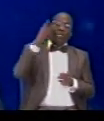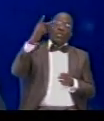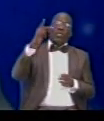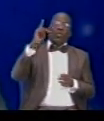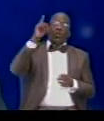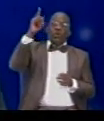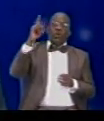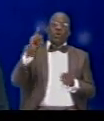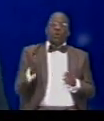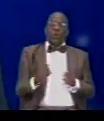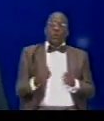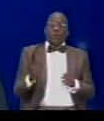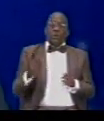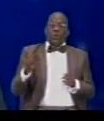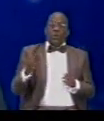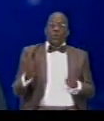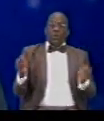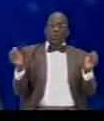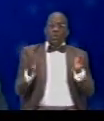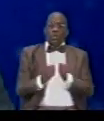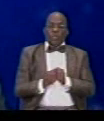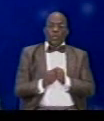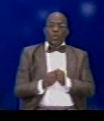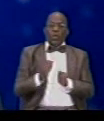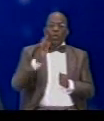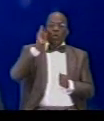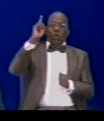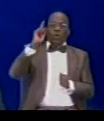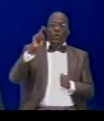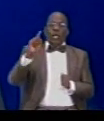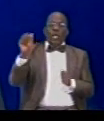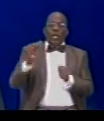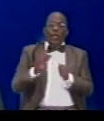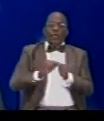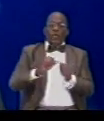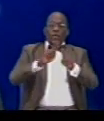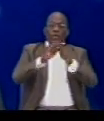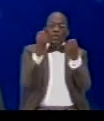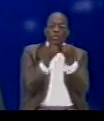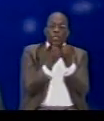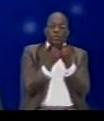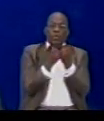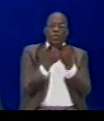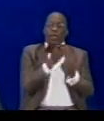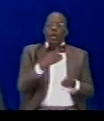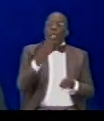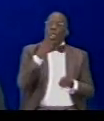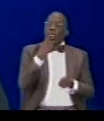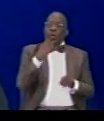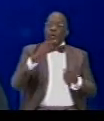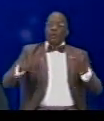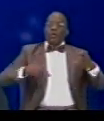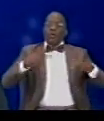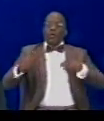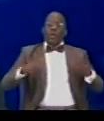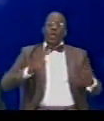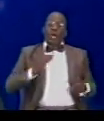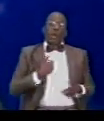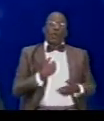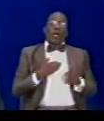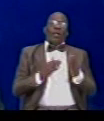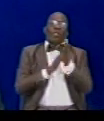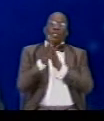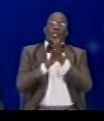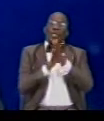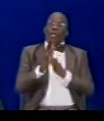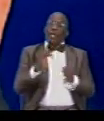earth, that with one mighty voice, every tribe and tongue rejoices. Our hearts, our desire is to